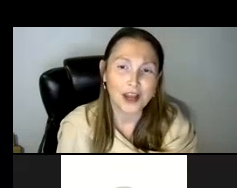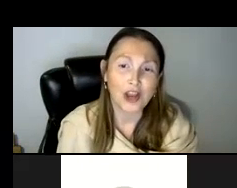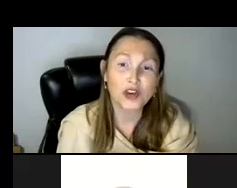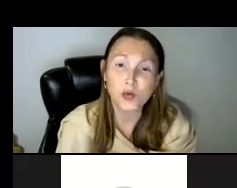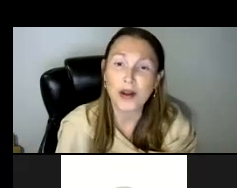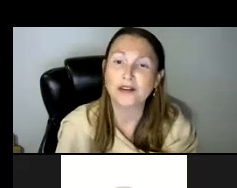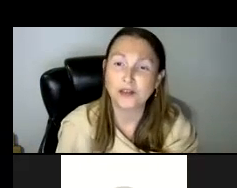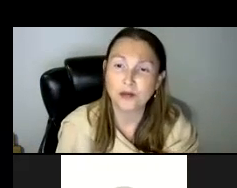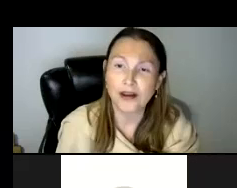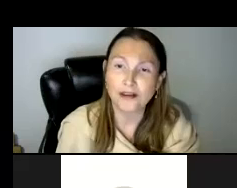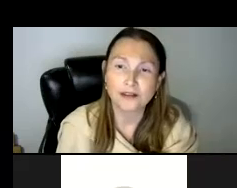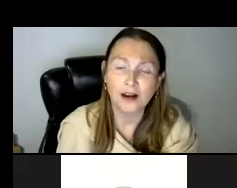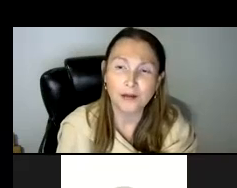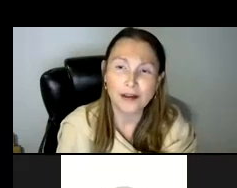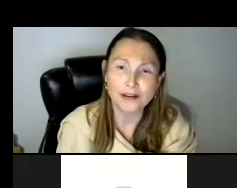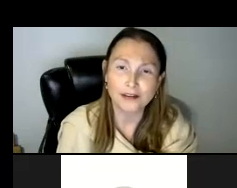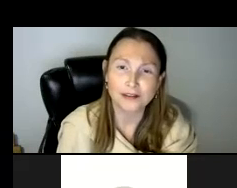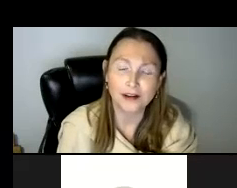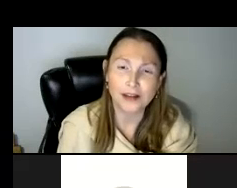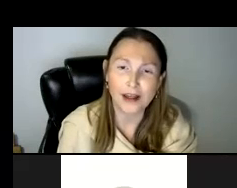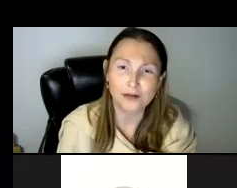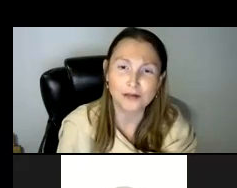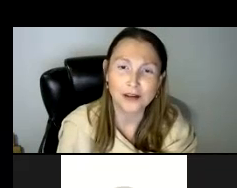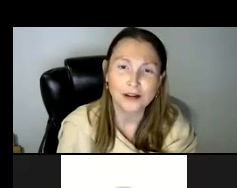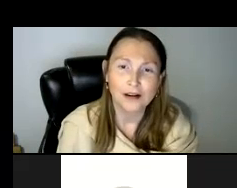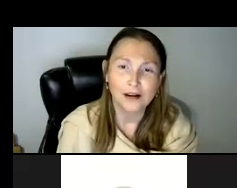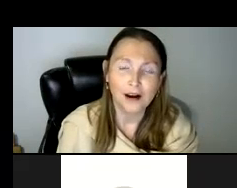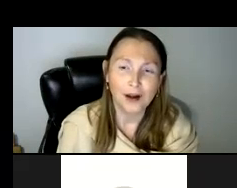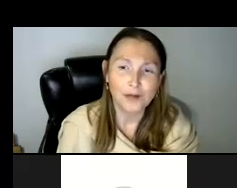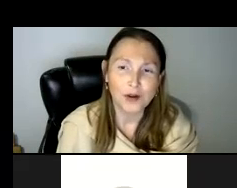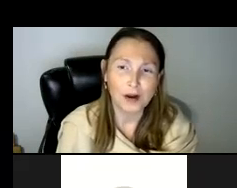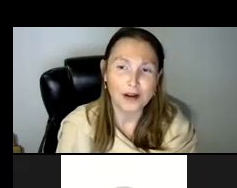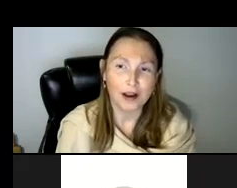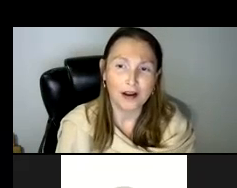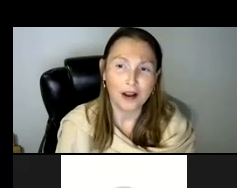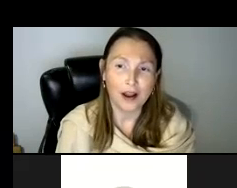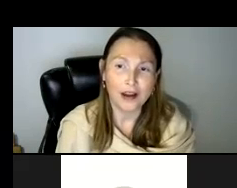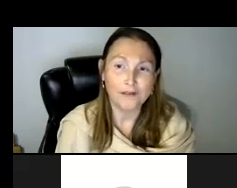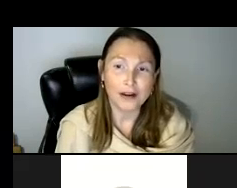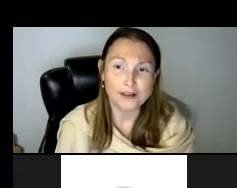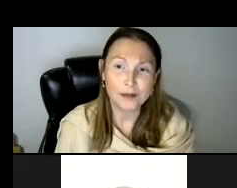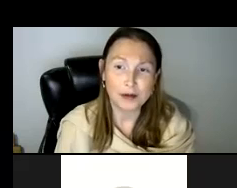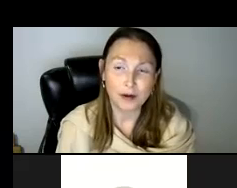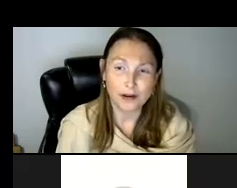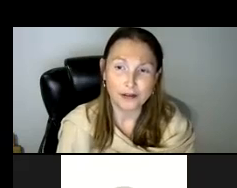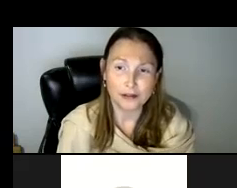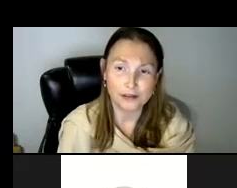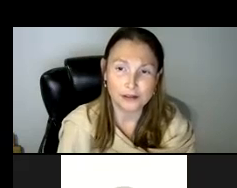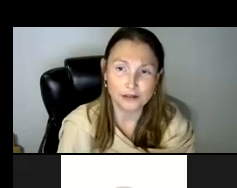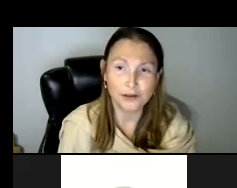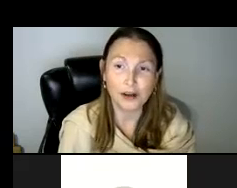is a new way to do that, and it allows your body, a vaccine to be